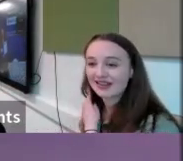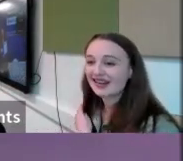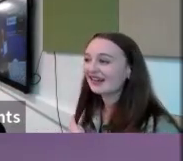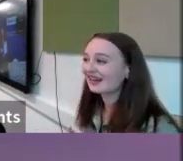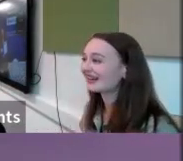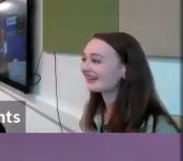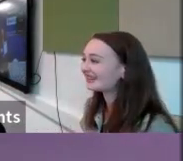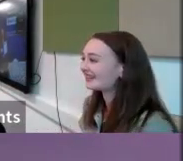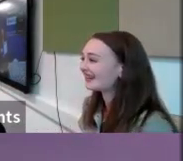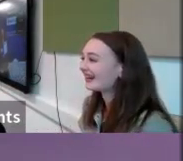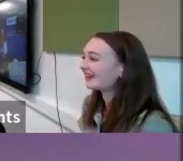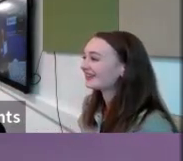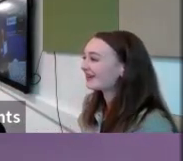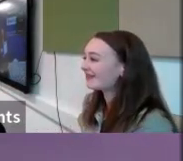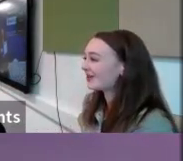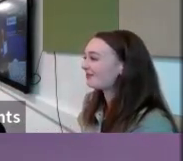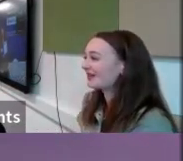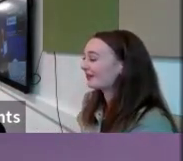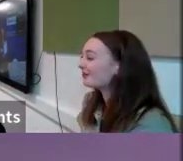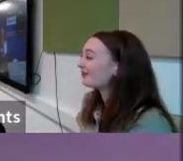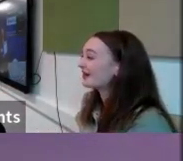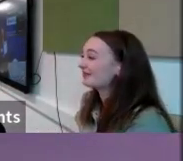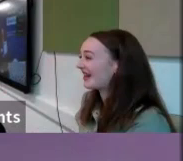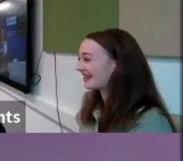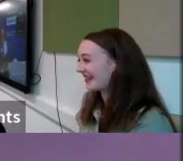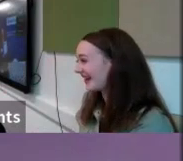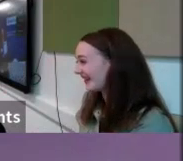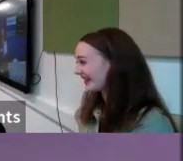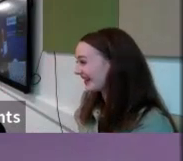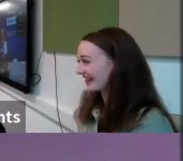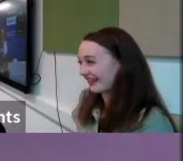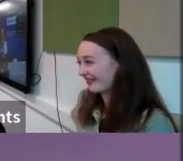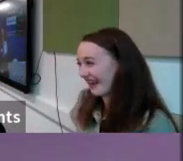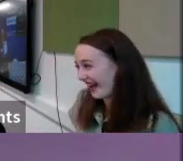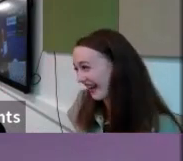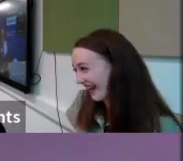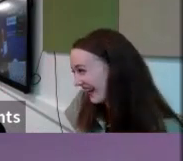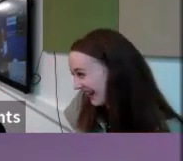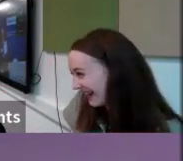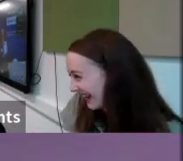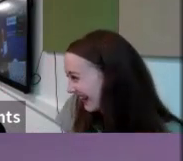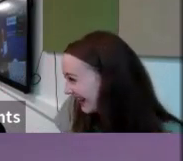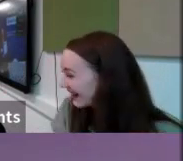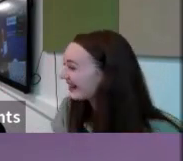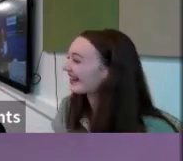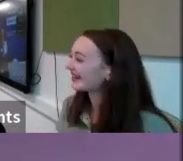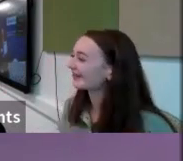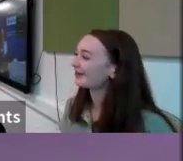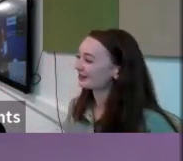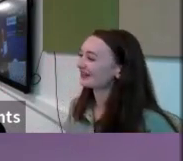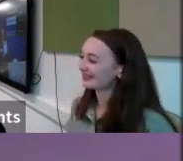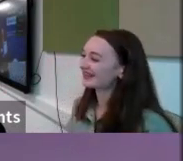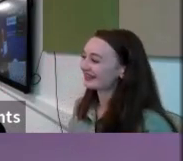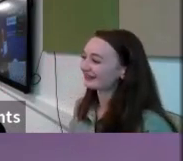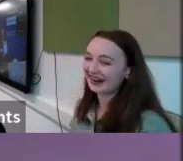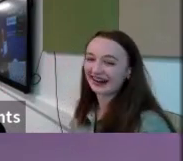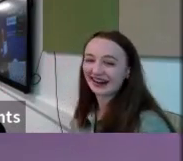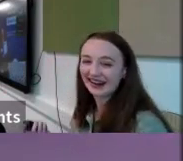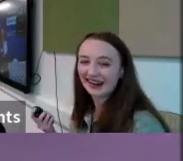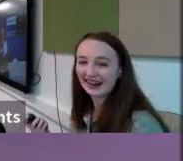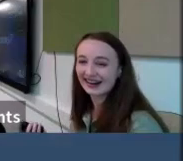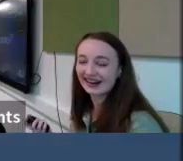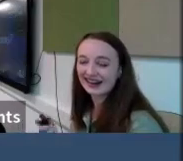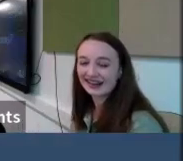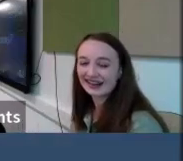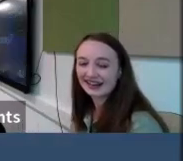chat box here, and I'll start with a couple in the room if anybody has any. Don't leave me hanging. Thank you very much for listening so far.